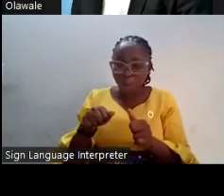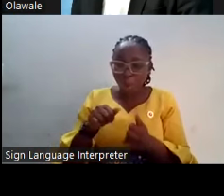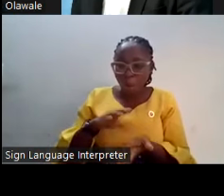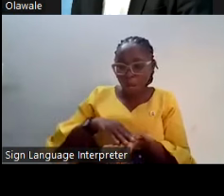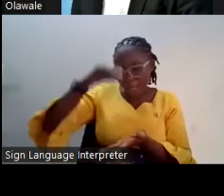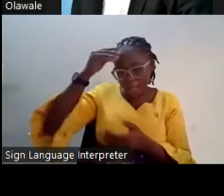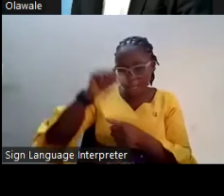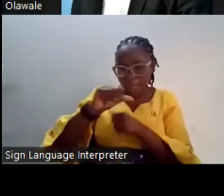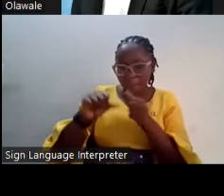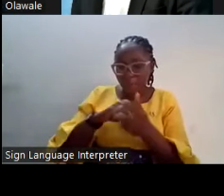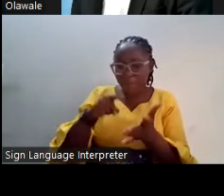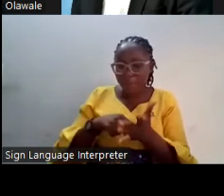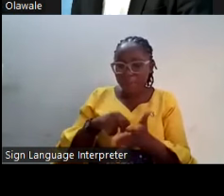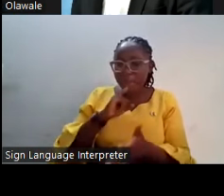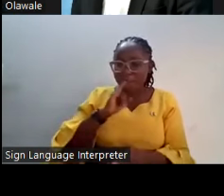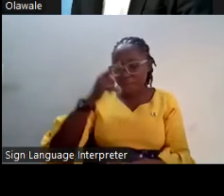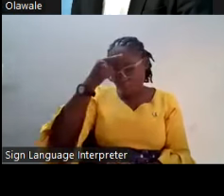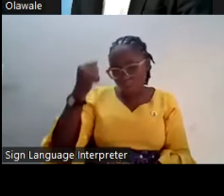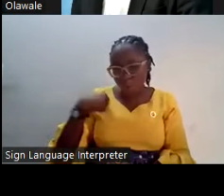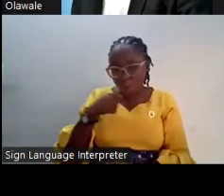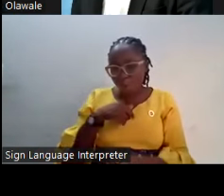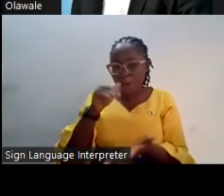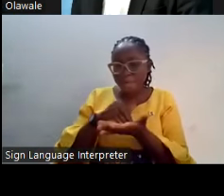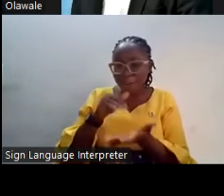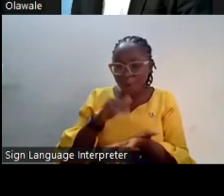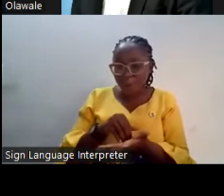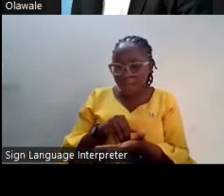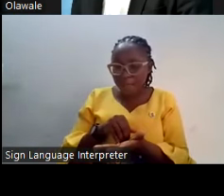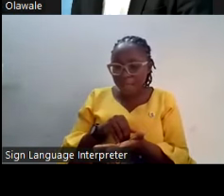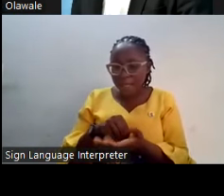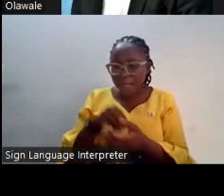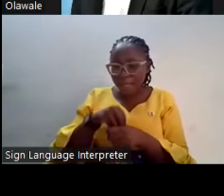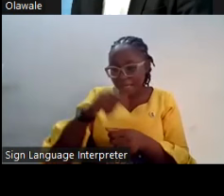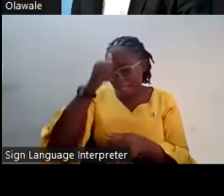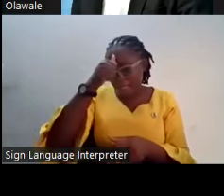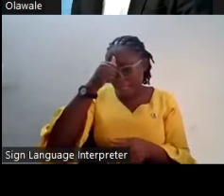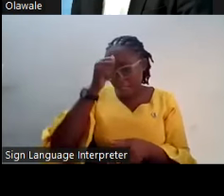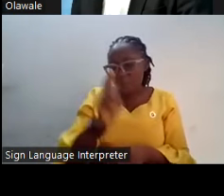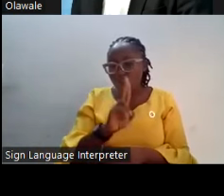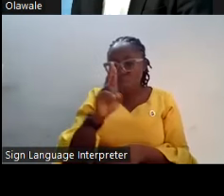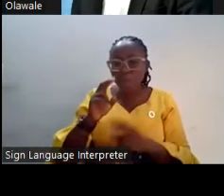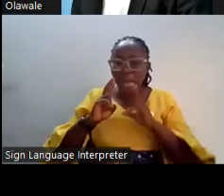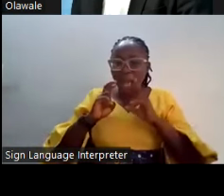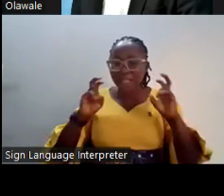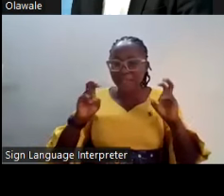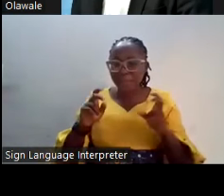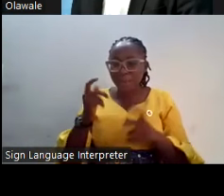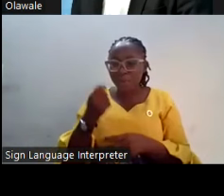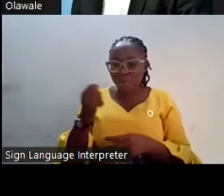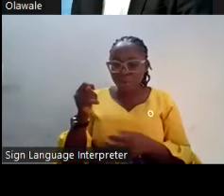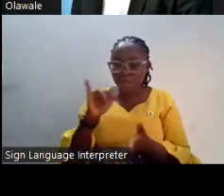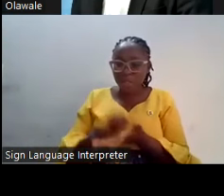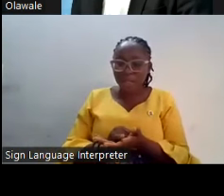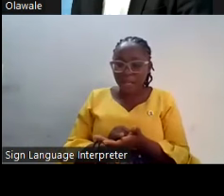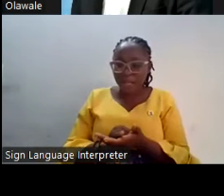is because in India, we were frequently using assessment tools that were either developed